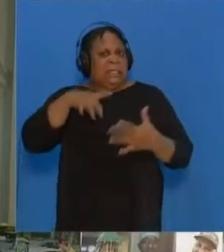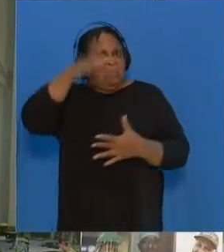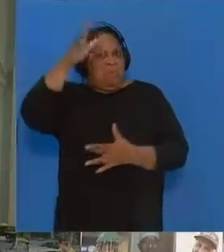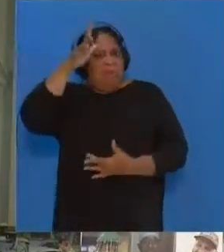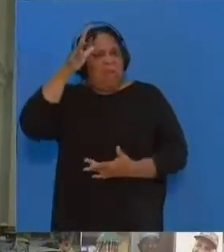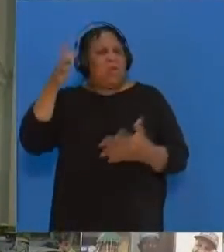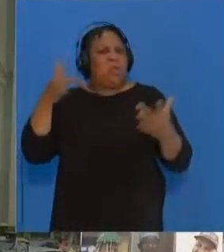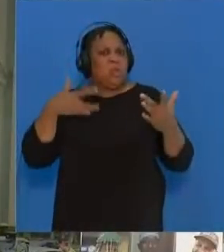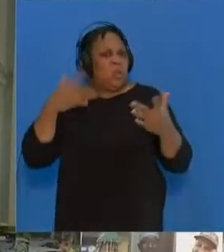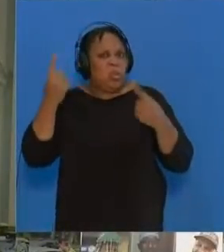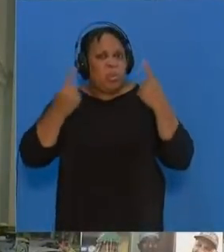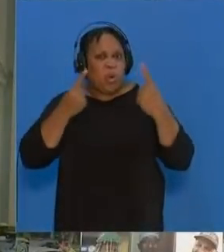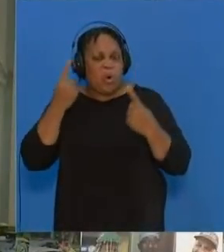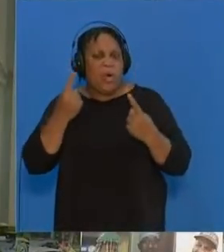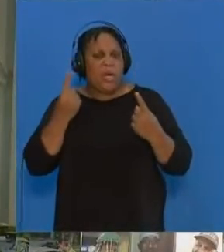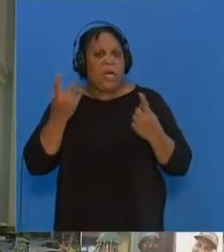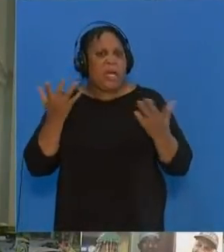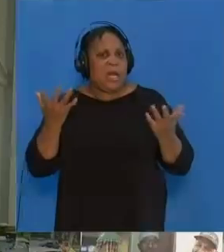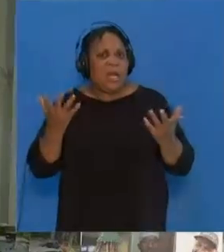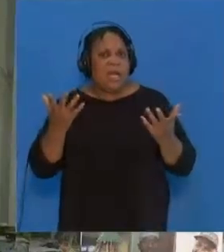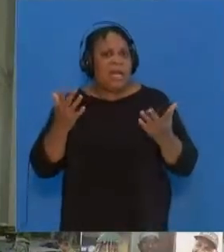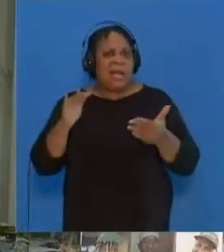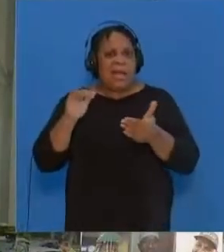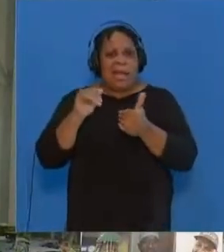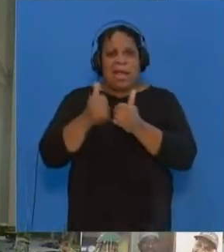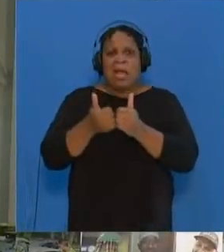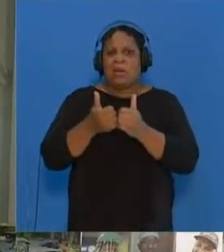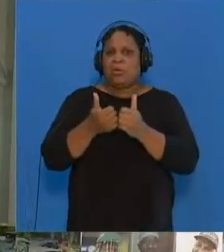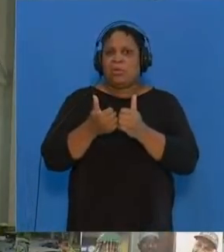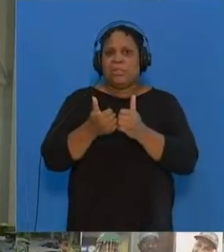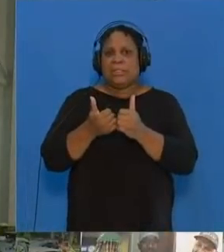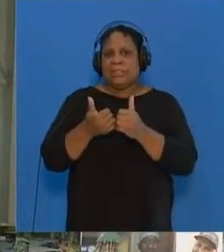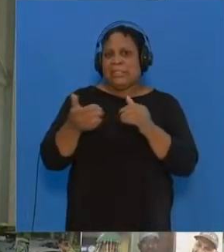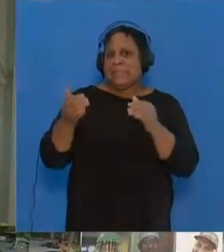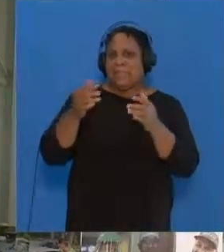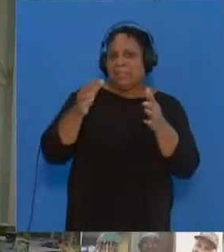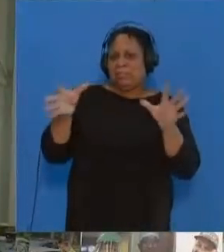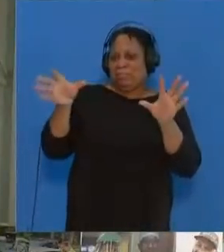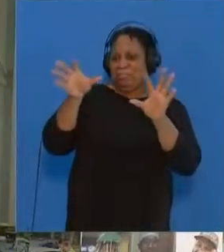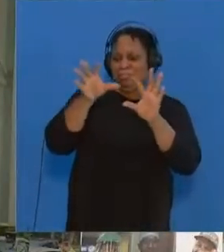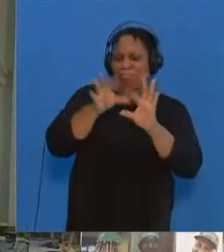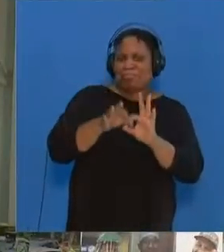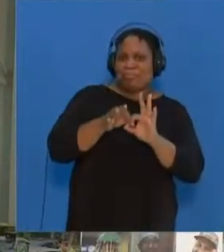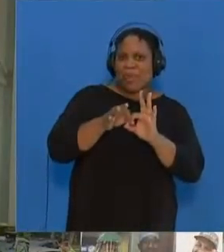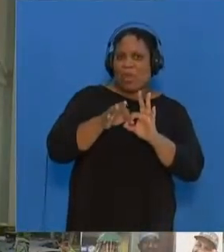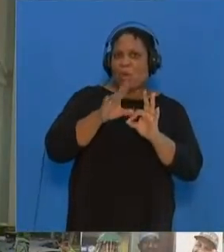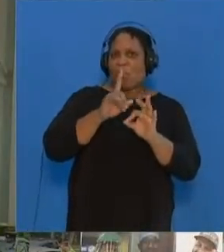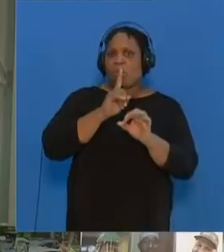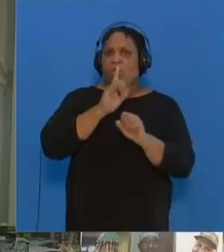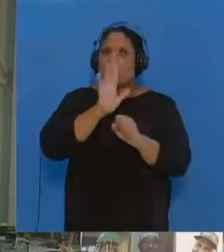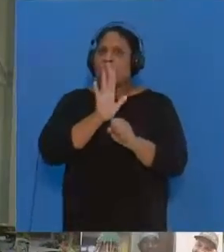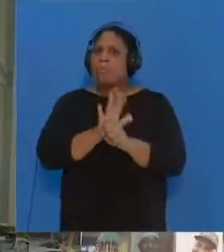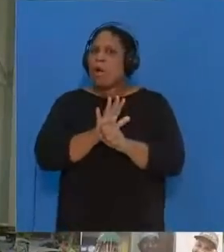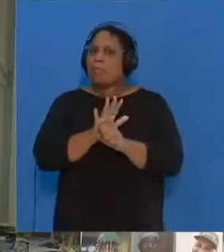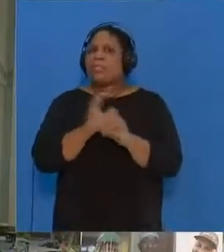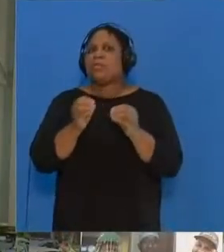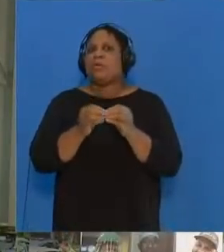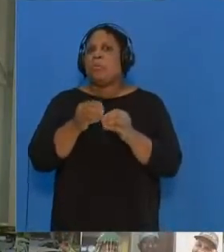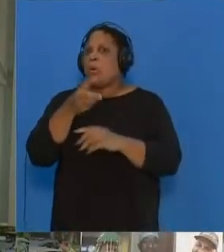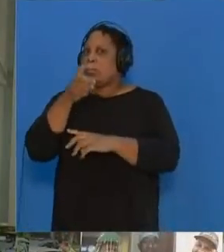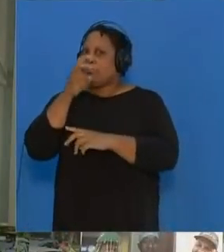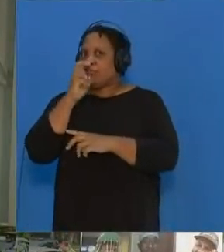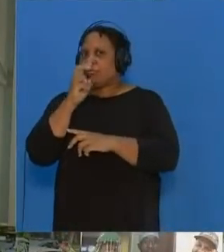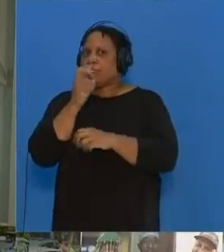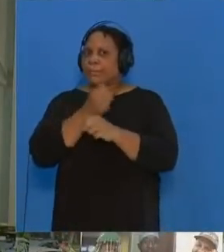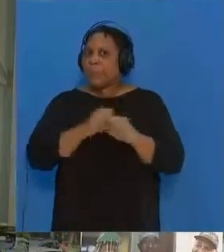this. How does this square with your promise not to have, or sorry, how does this square with your promise to have the most stringent